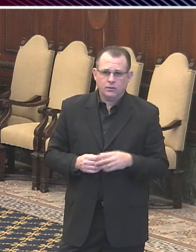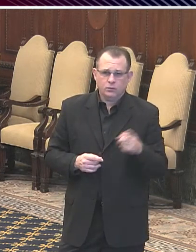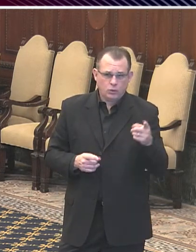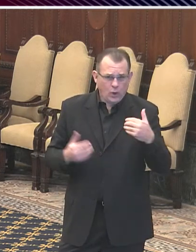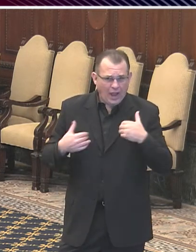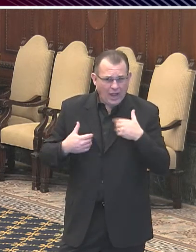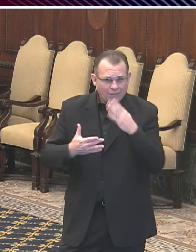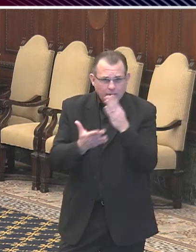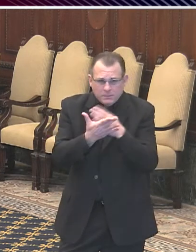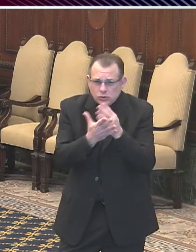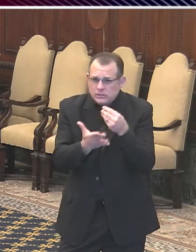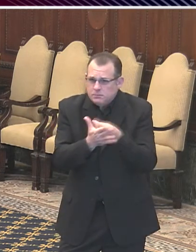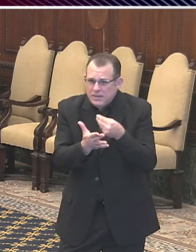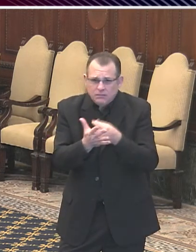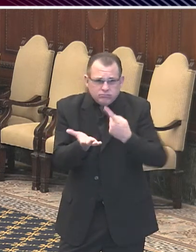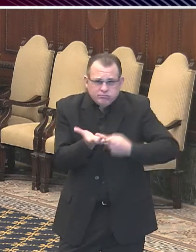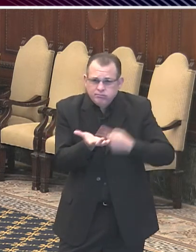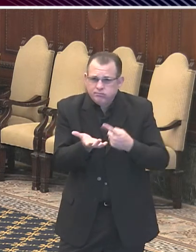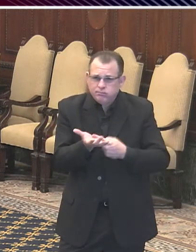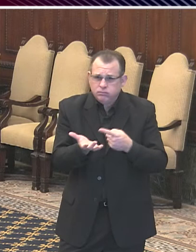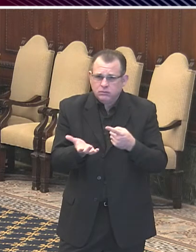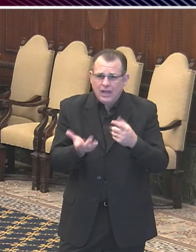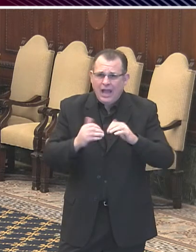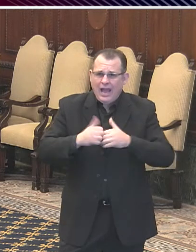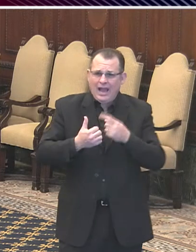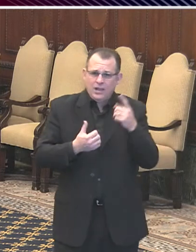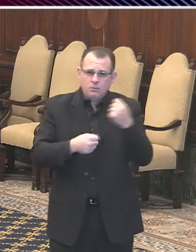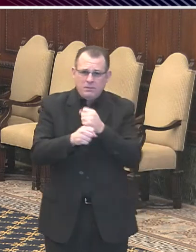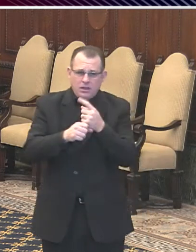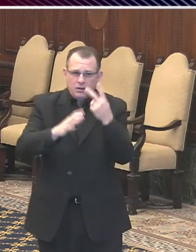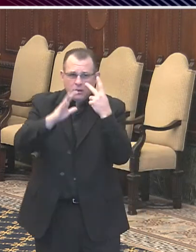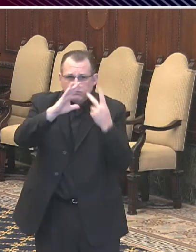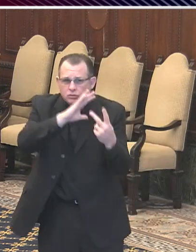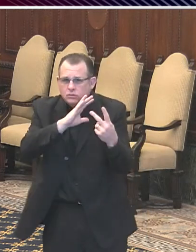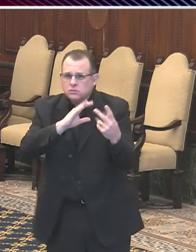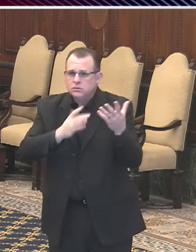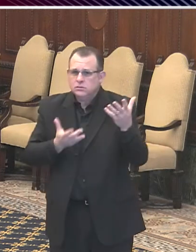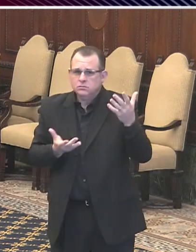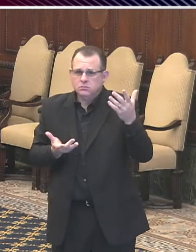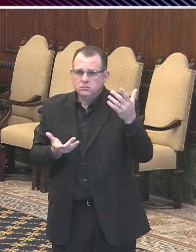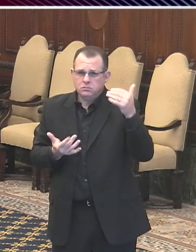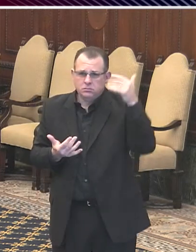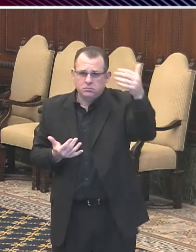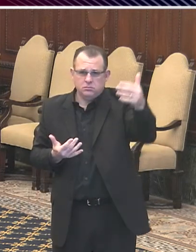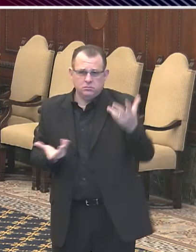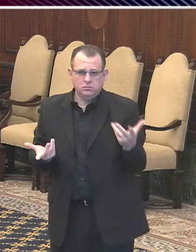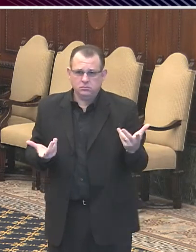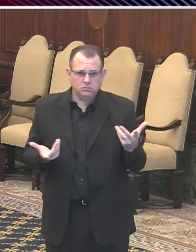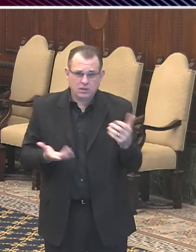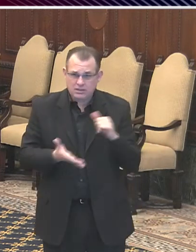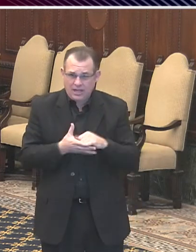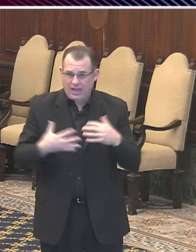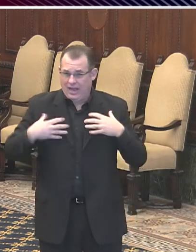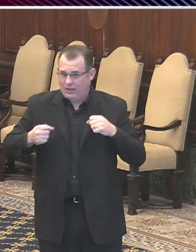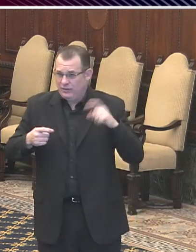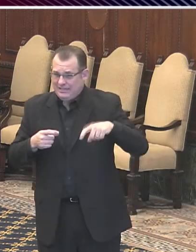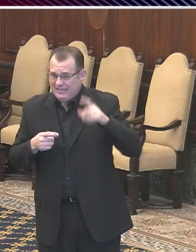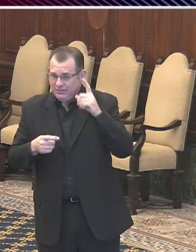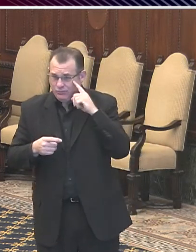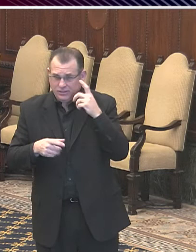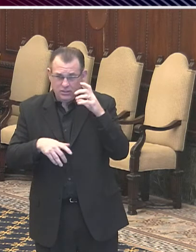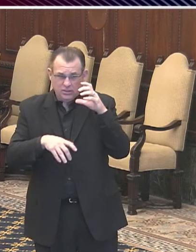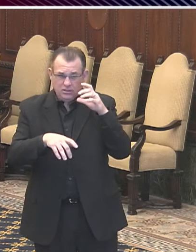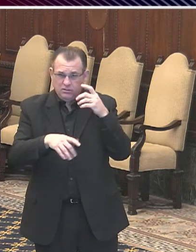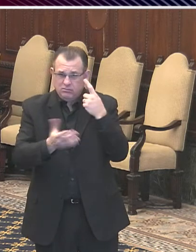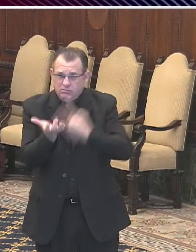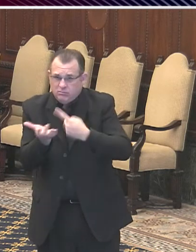will you be consulting? How are you going to be making projections based around the health needs? Are you going to be consulting with